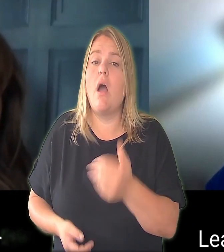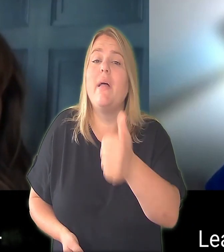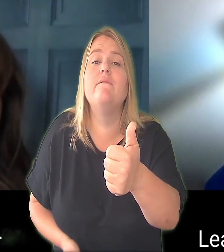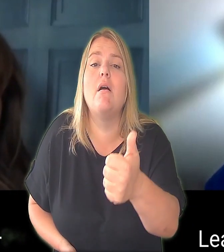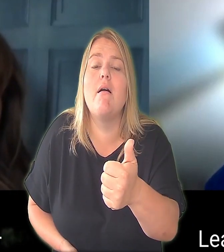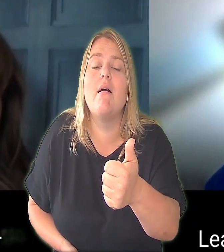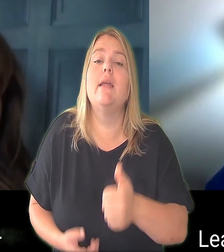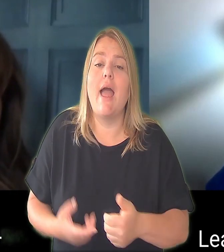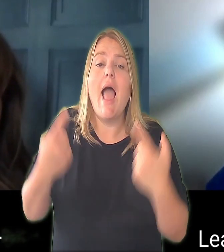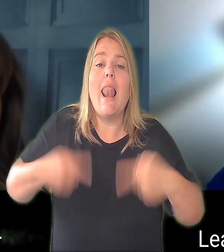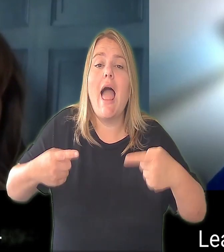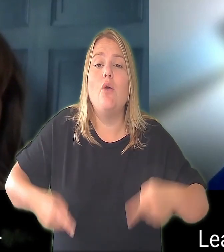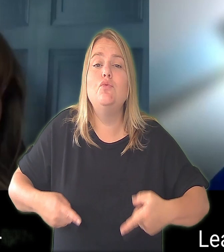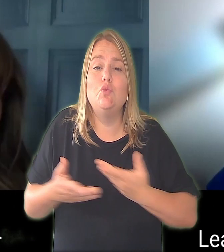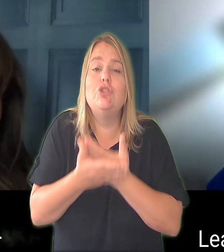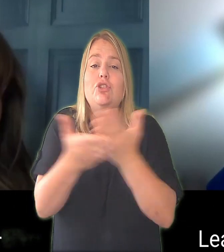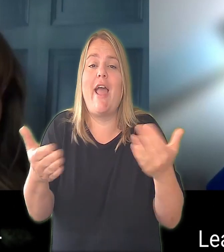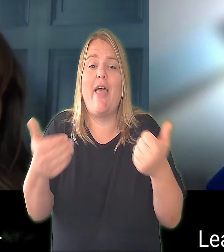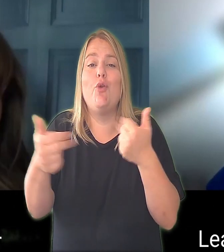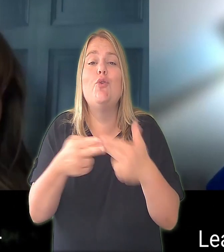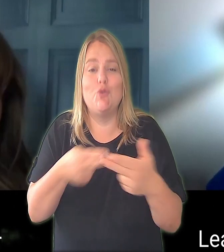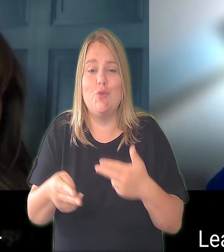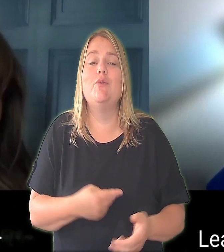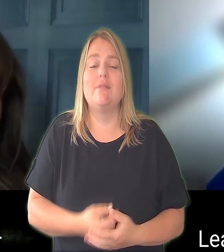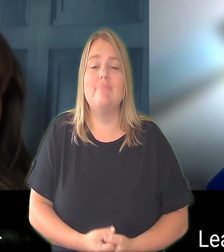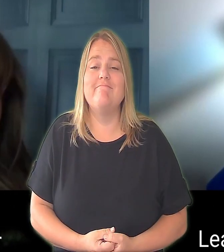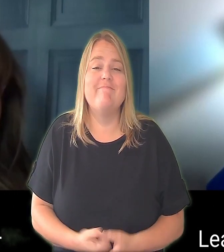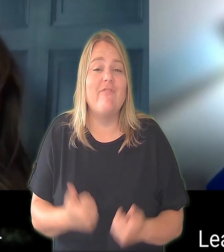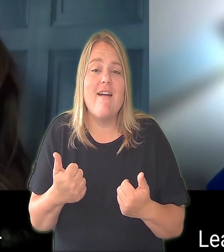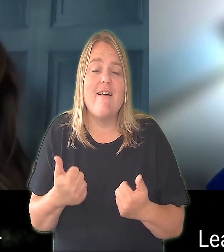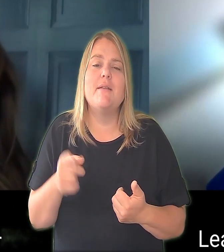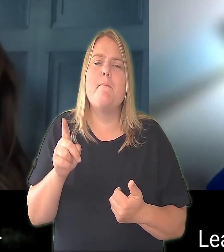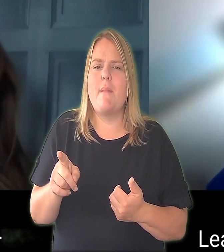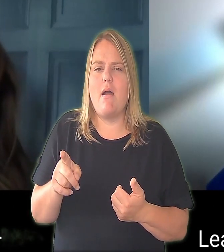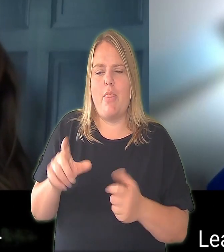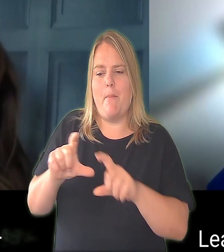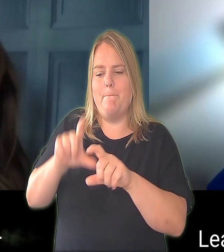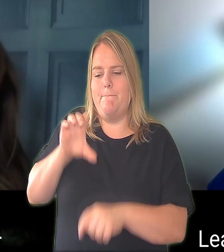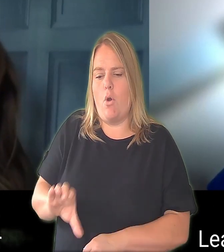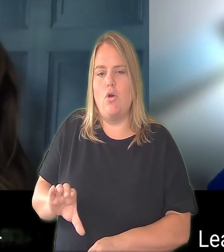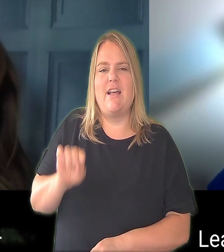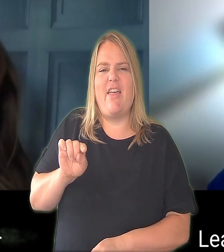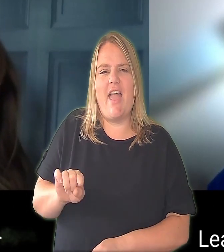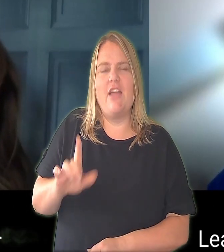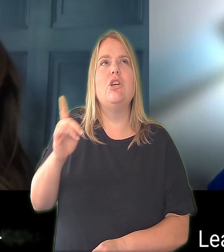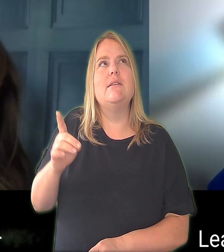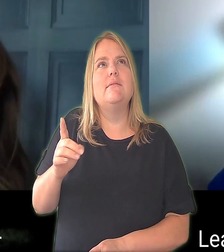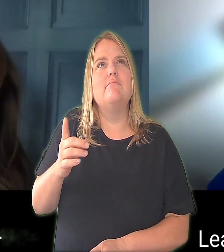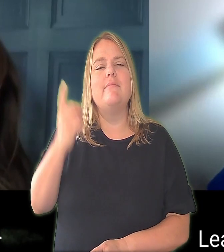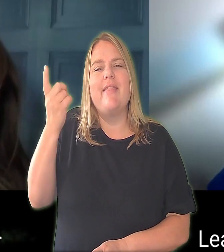but that's totally okay. We're allowed to spread the gospel. The box is there just to get us to think if we're disadvantaging people in some